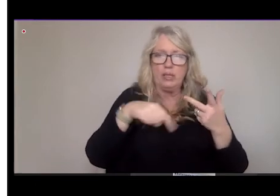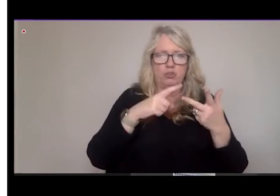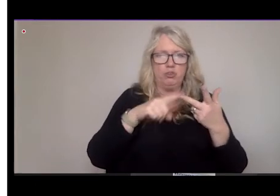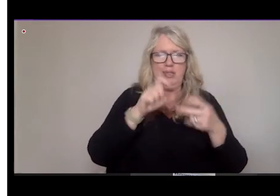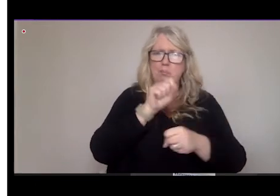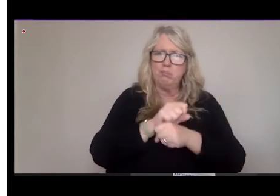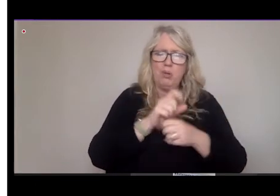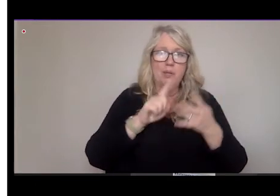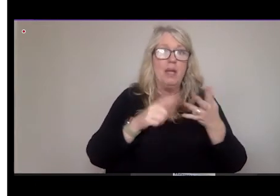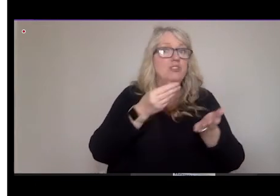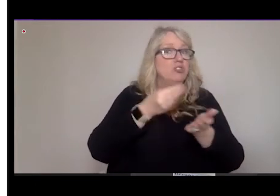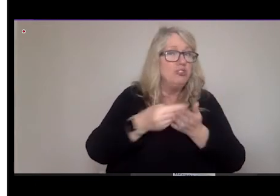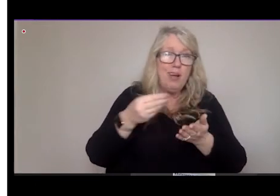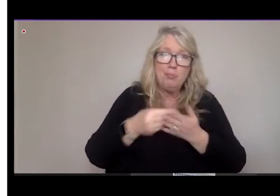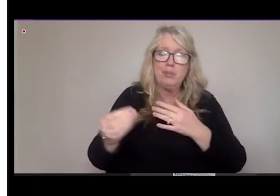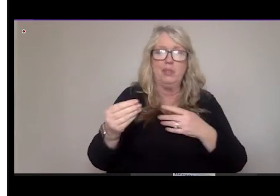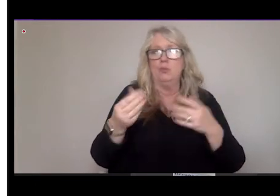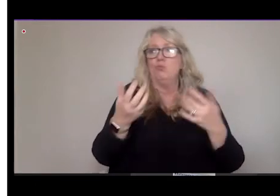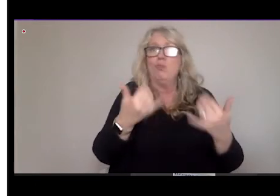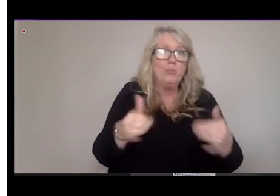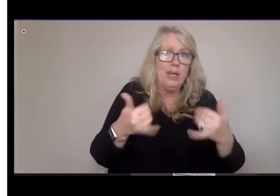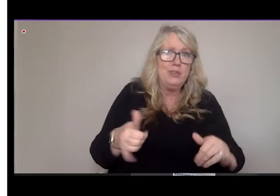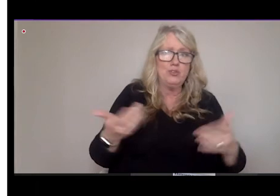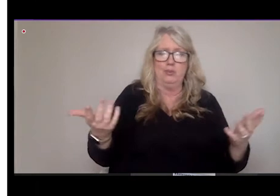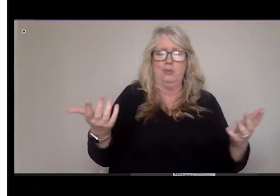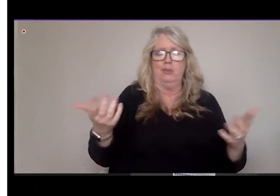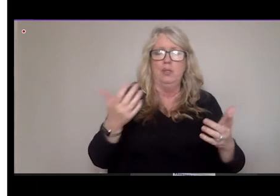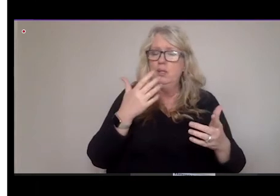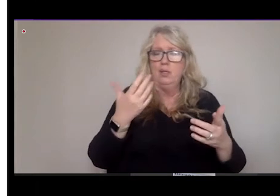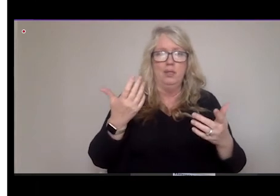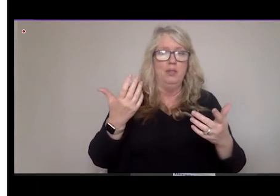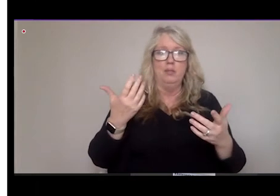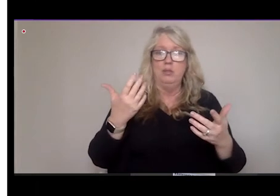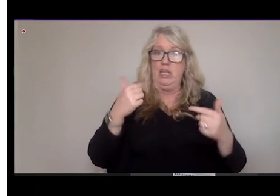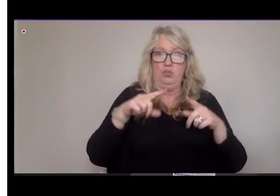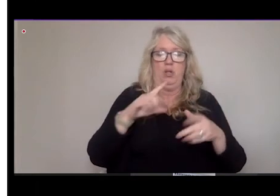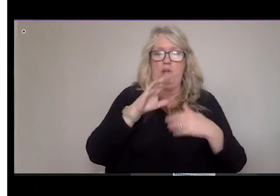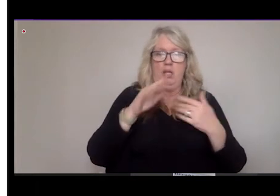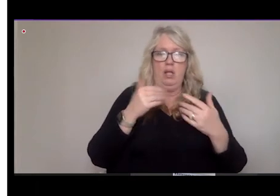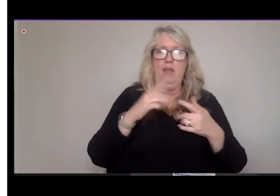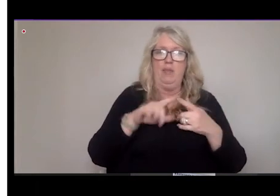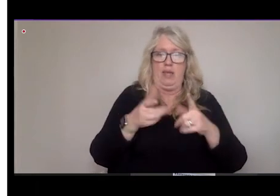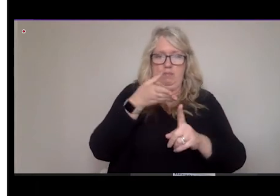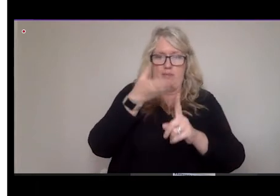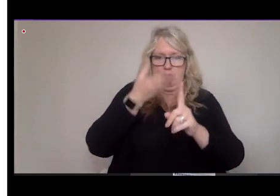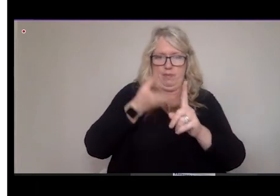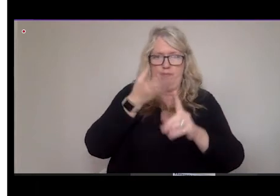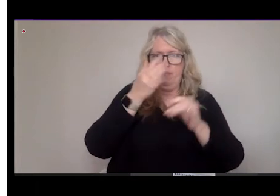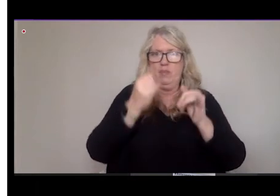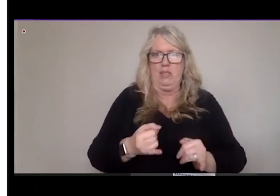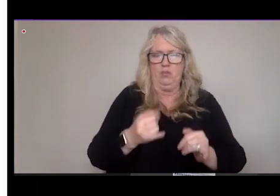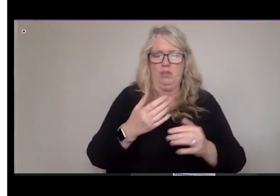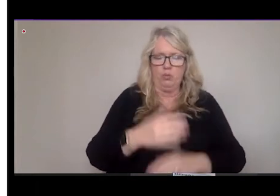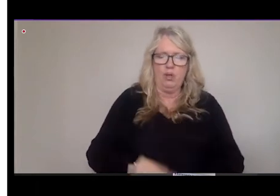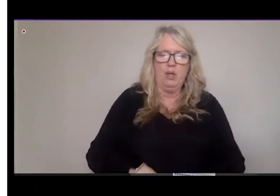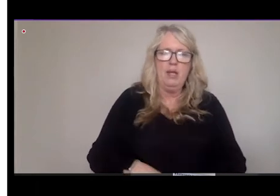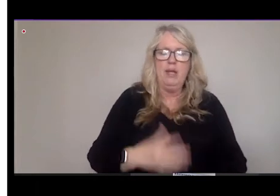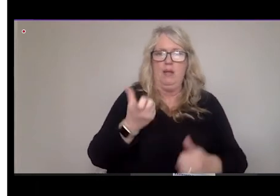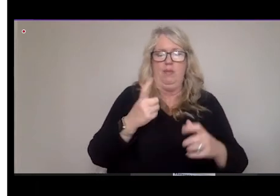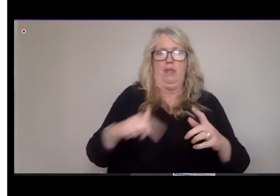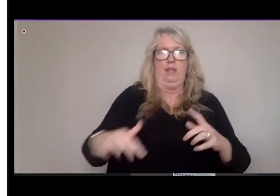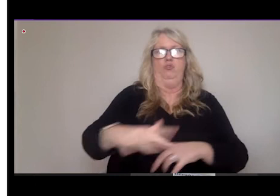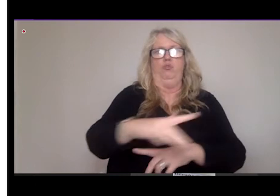healthcare, education, employment, shopping, recreation. And in the middle of all this is the individual.